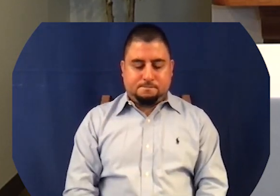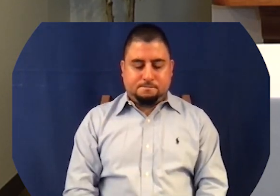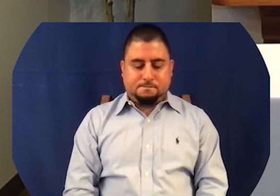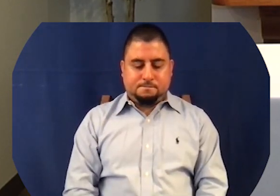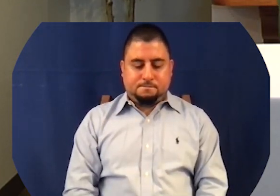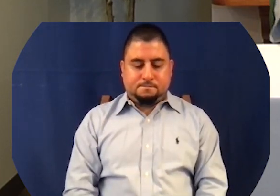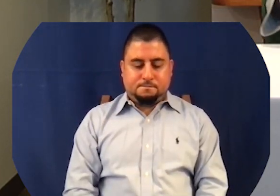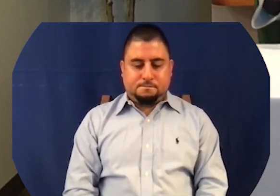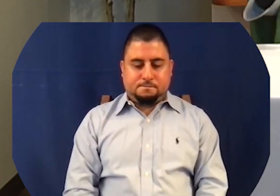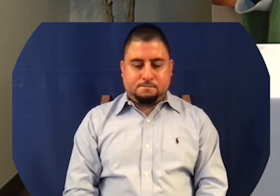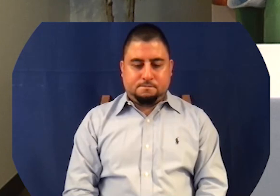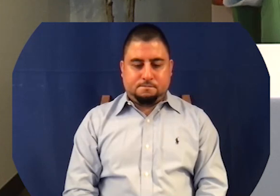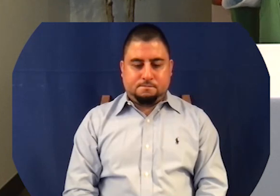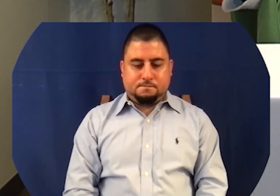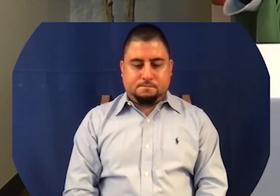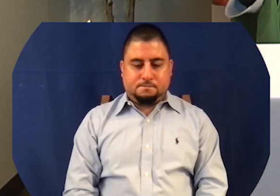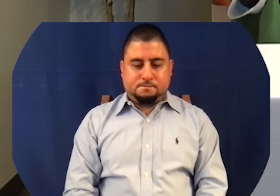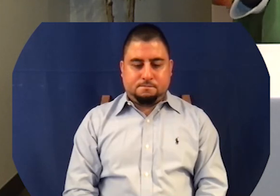again.